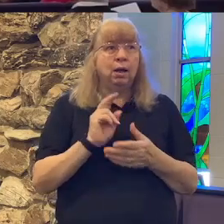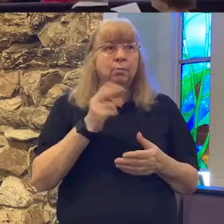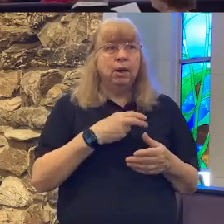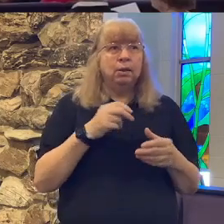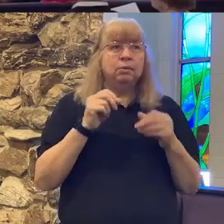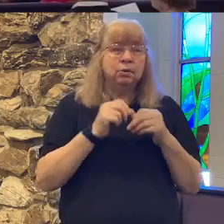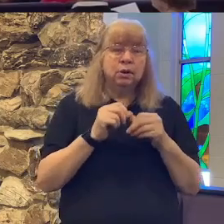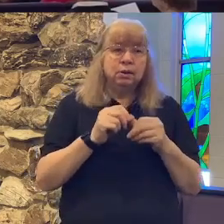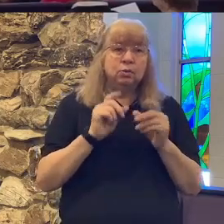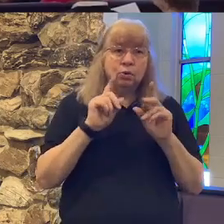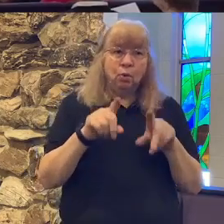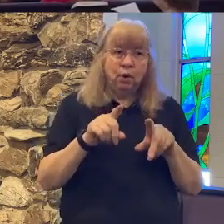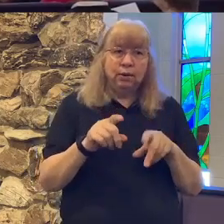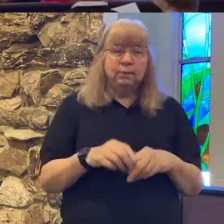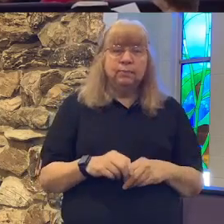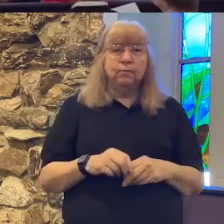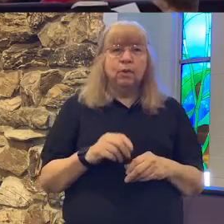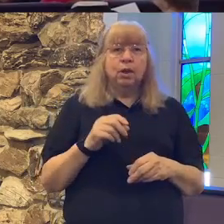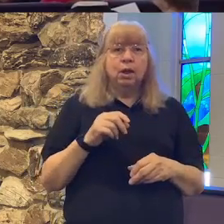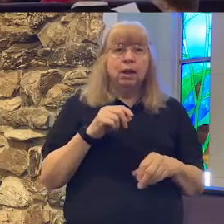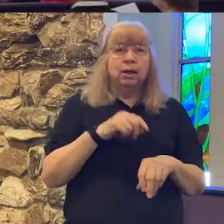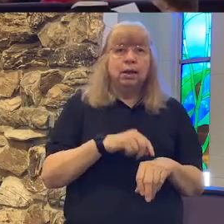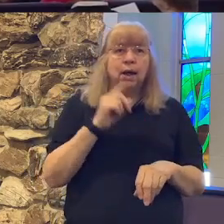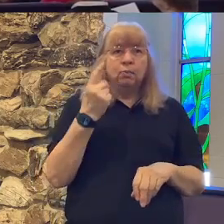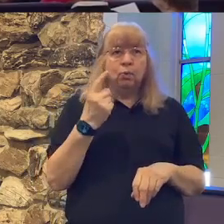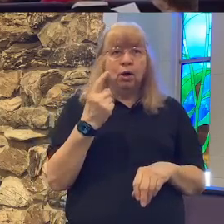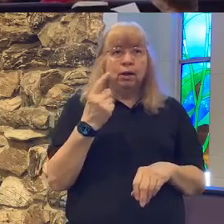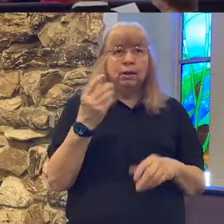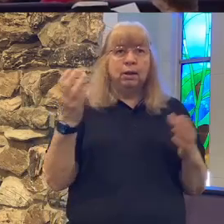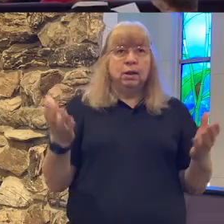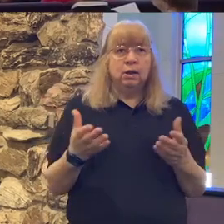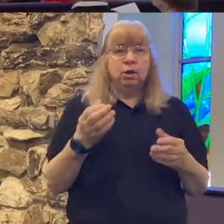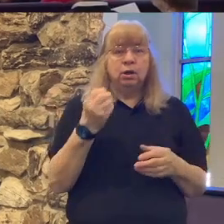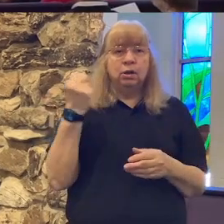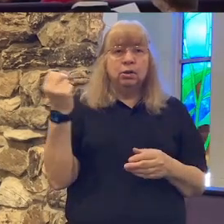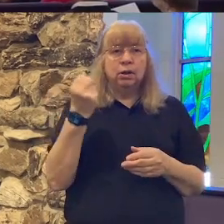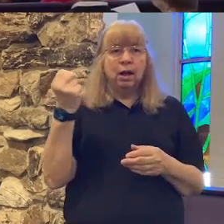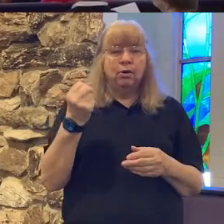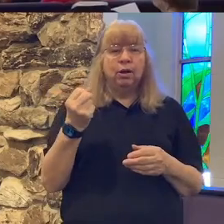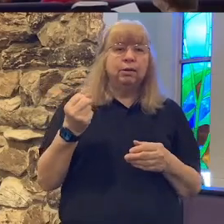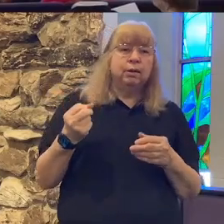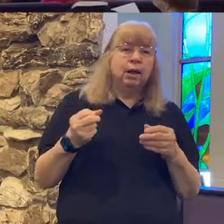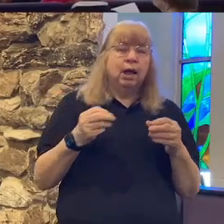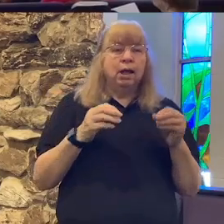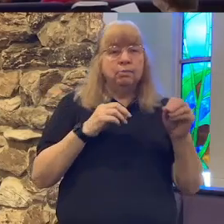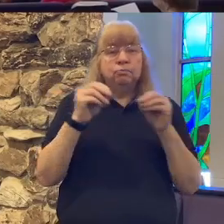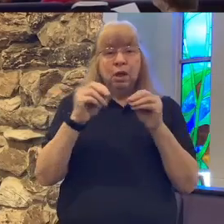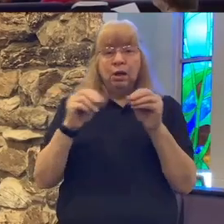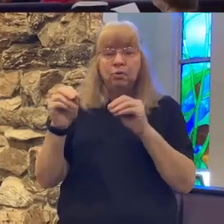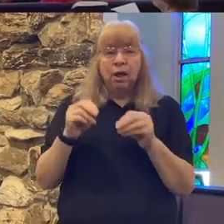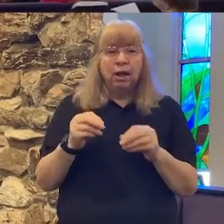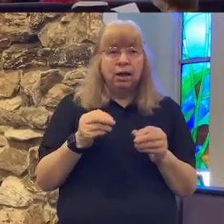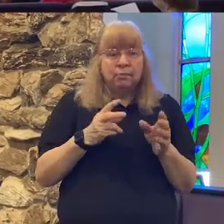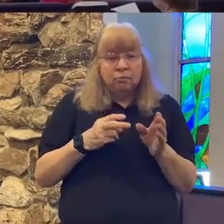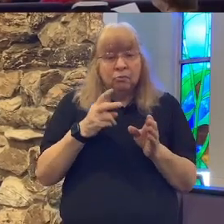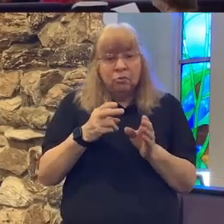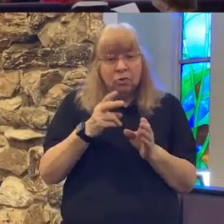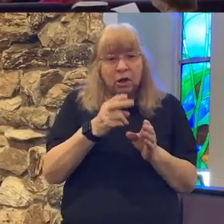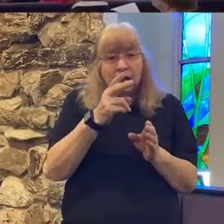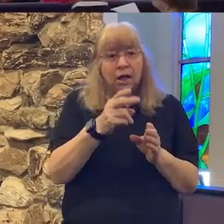So 1 o'clock. Here Saturday, decorating, cutting, whatever you need, whatever you would like to try and